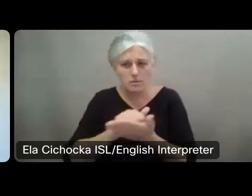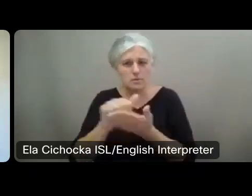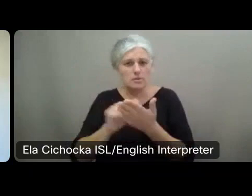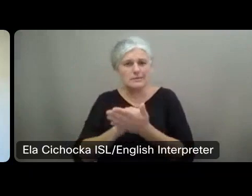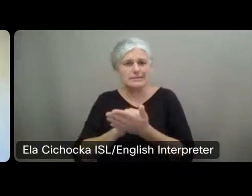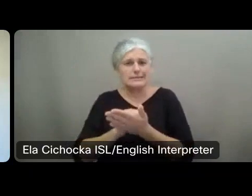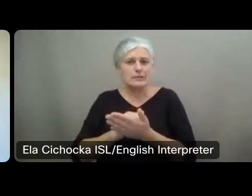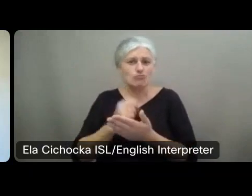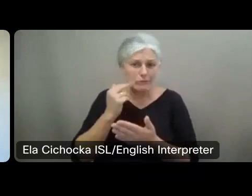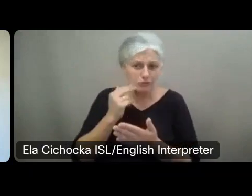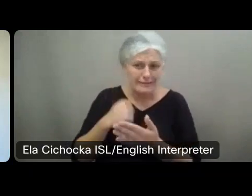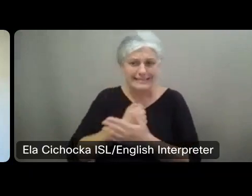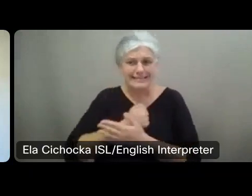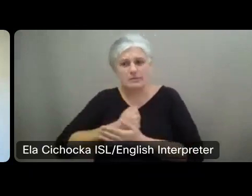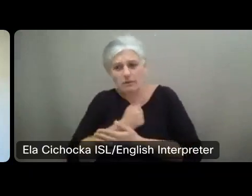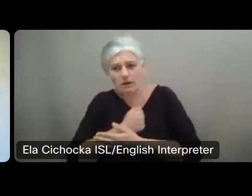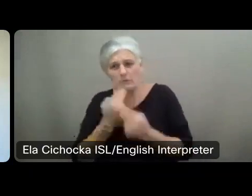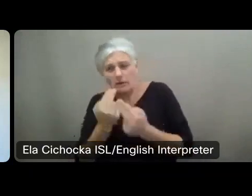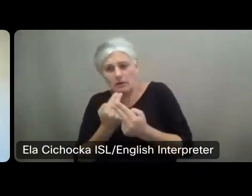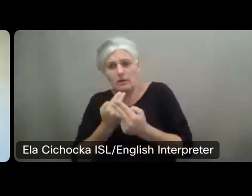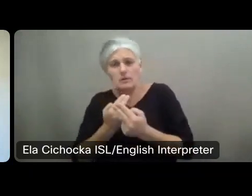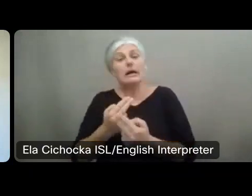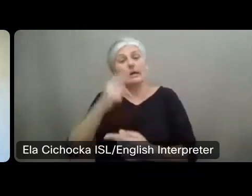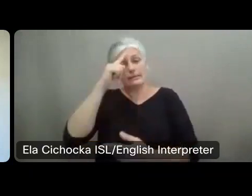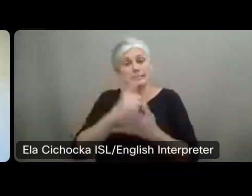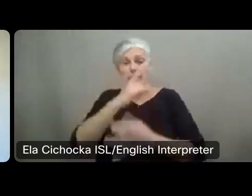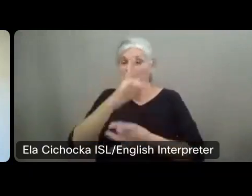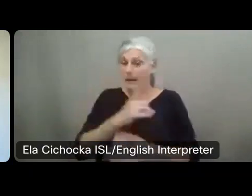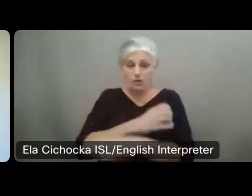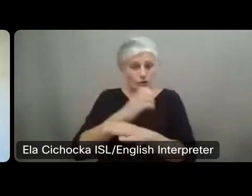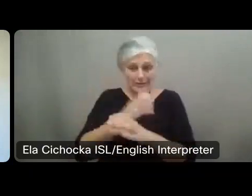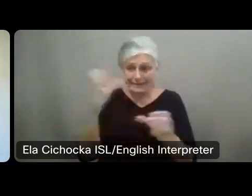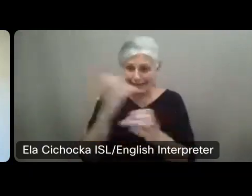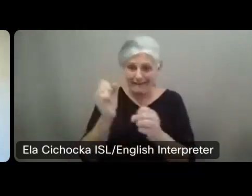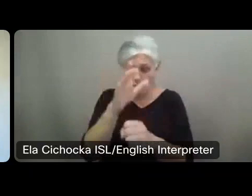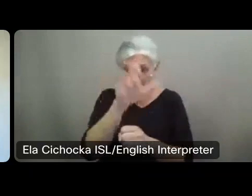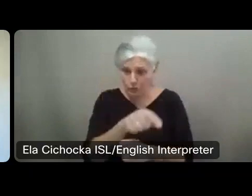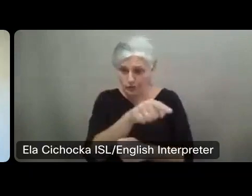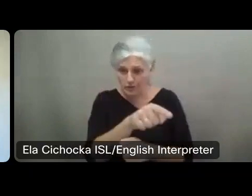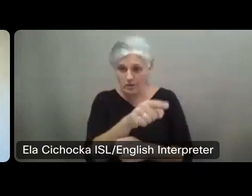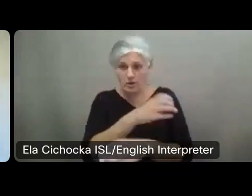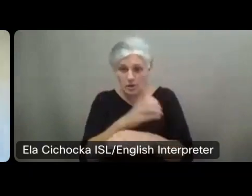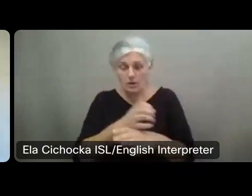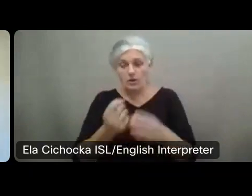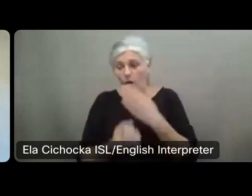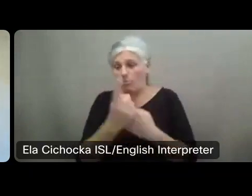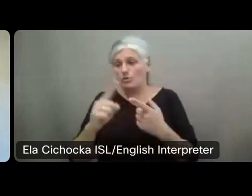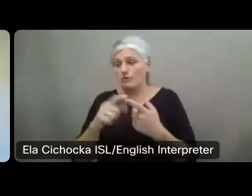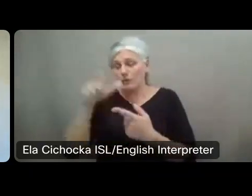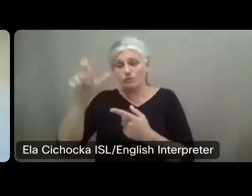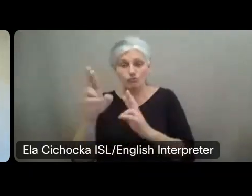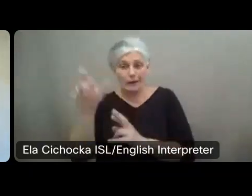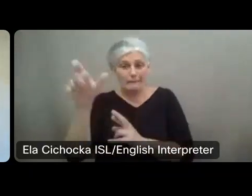if it's needed, the shared decision making in the ongoing care, you know, opportunity for a relevant person to